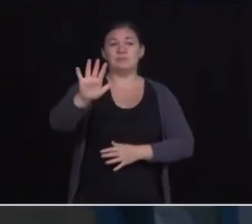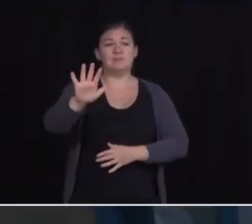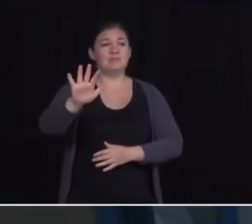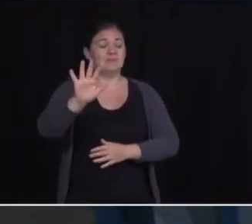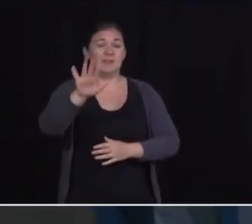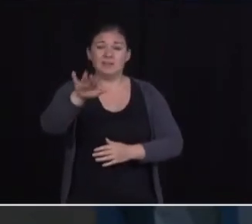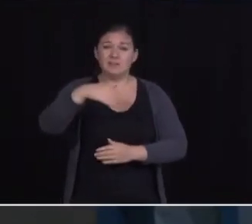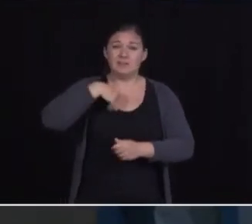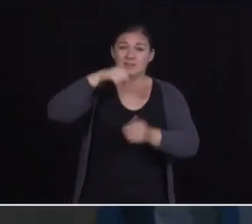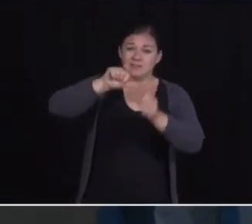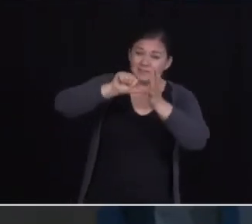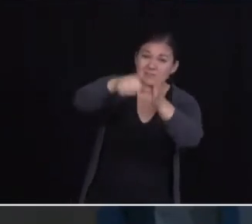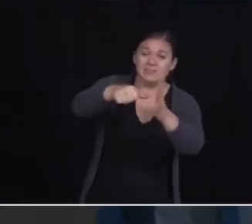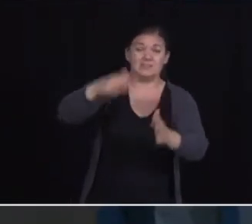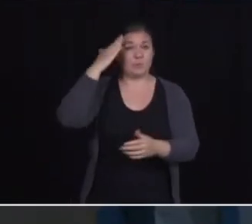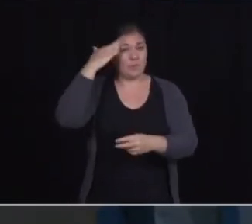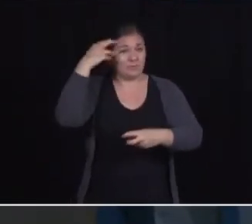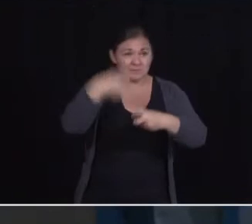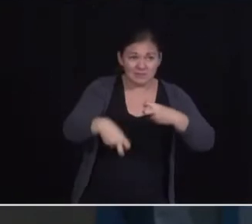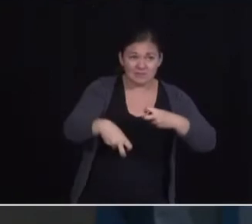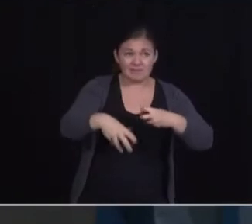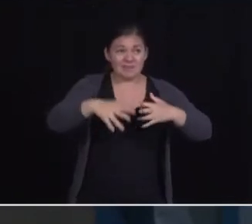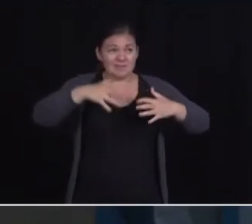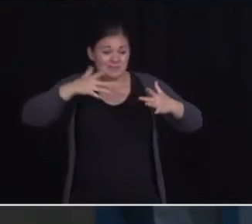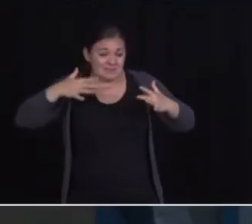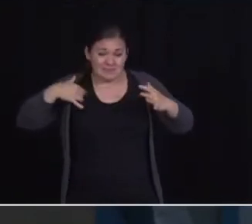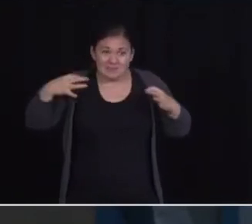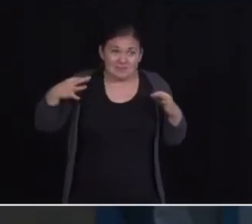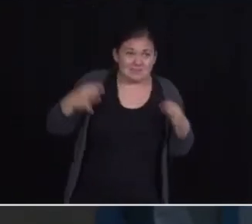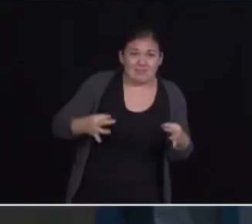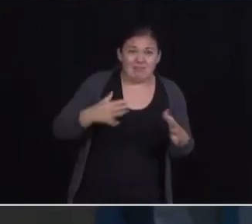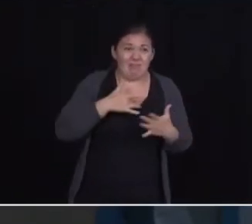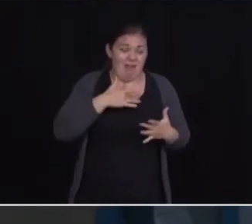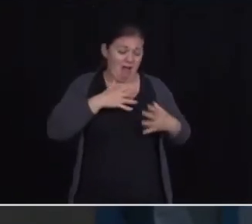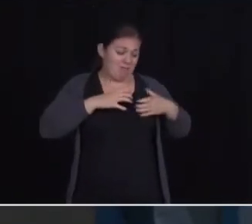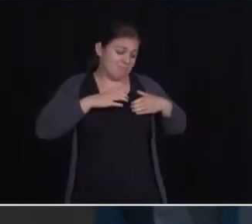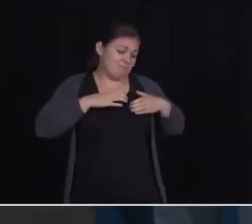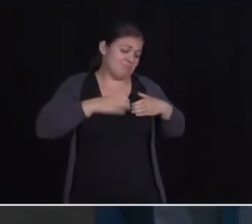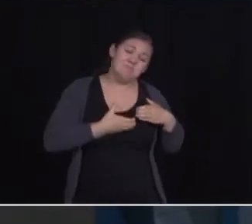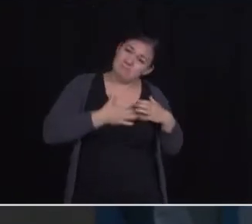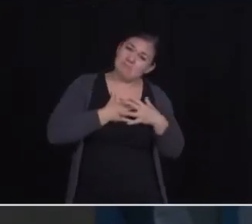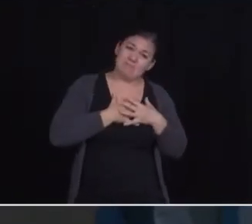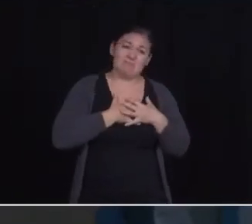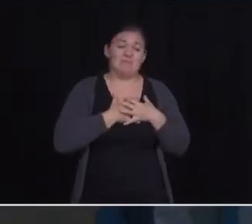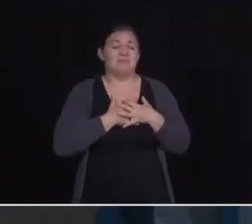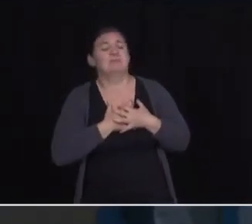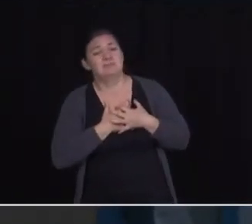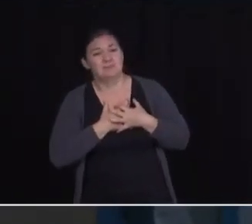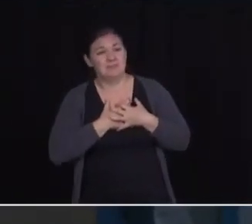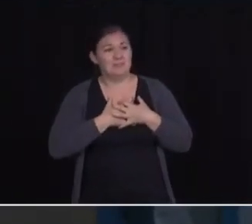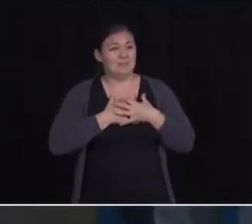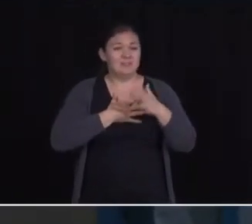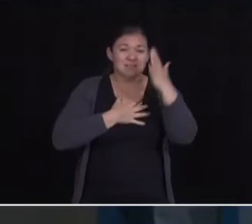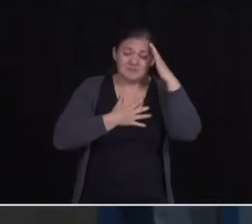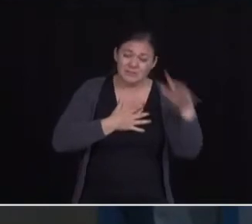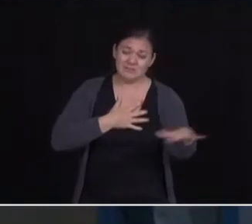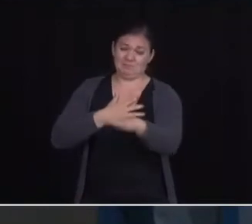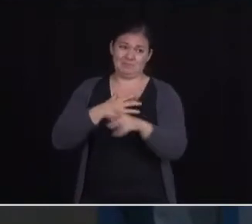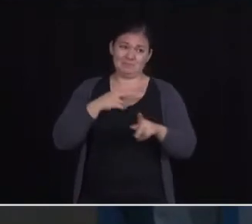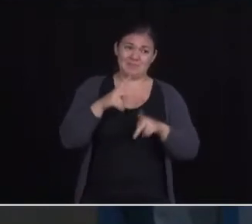this decision. My heart just breaks for these folks, and I understand what this